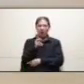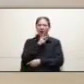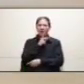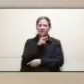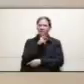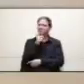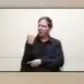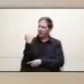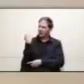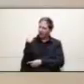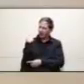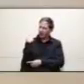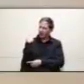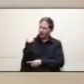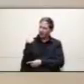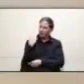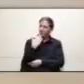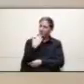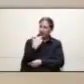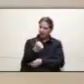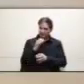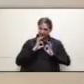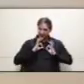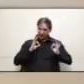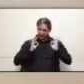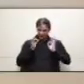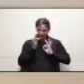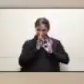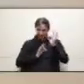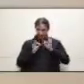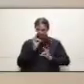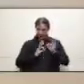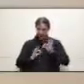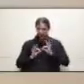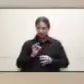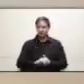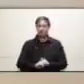So can you please, Mayor, explain that to us? Thank you very much.